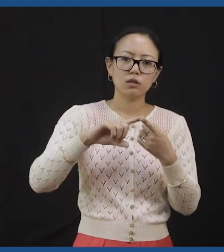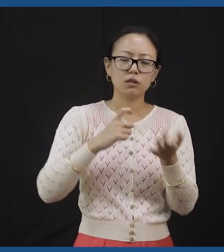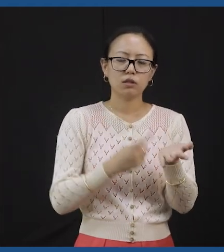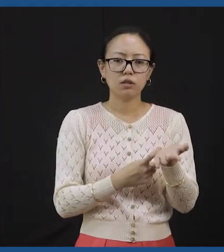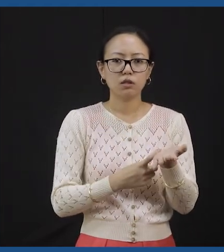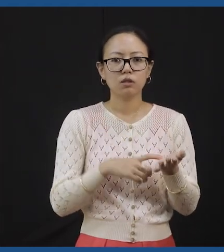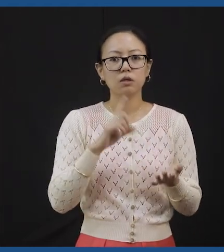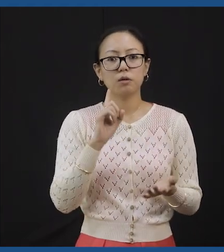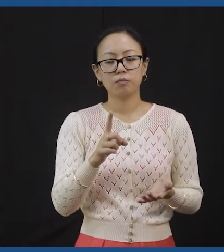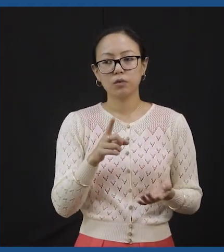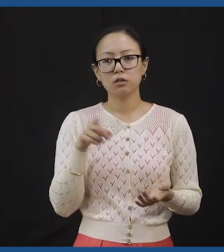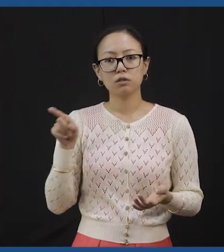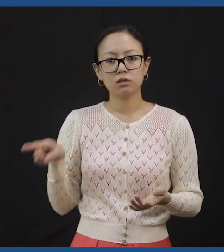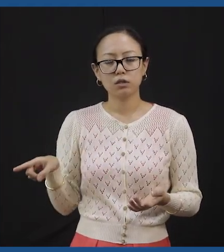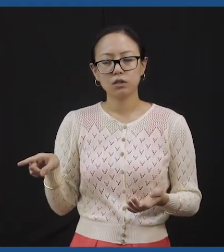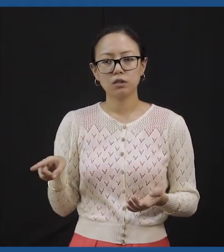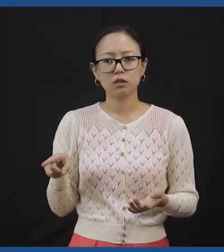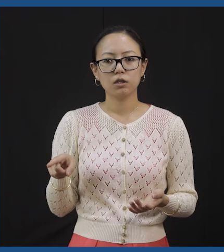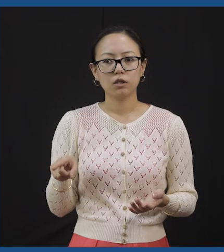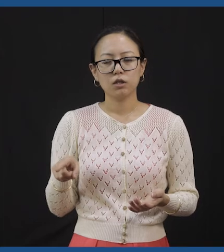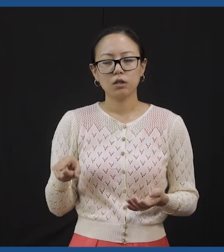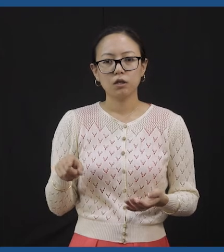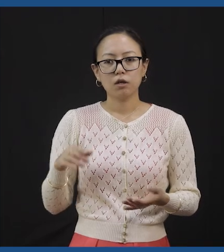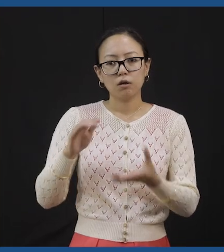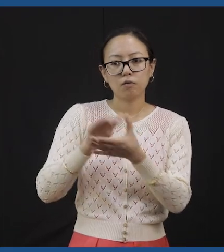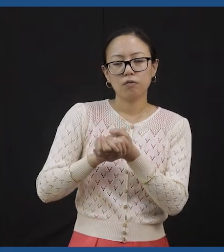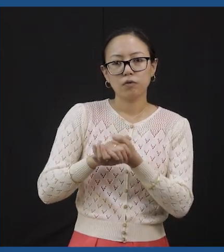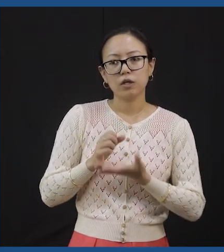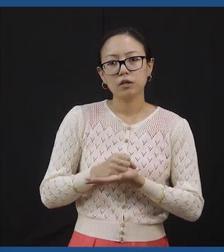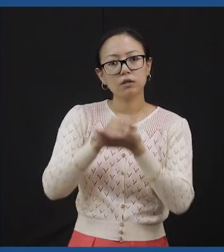16 to a friend. He gave 16 to a friend.